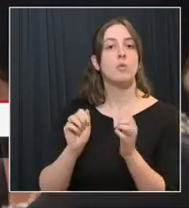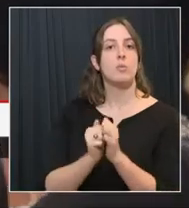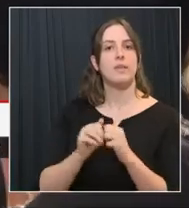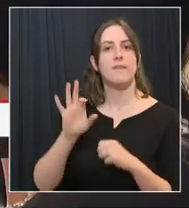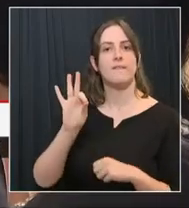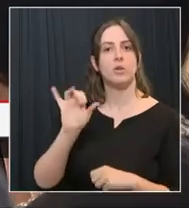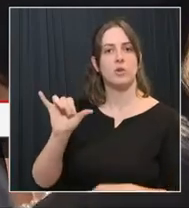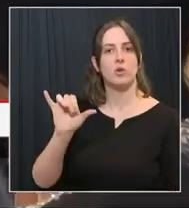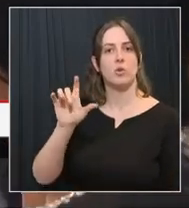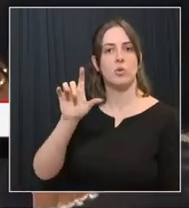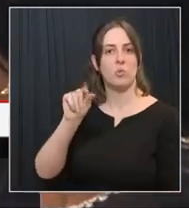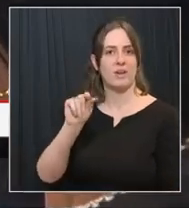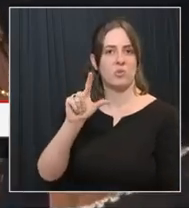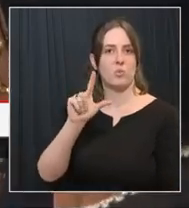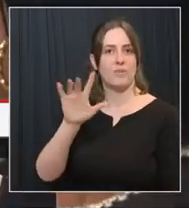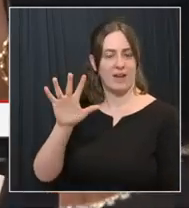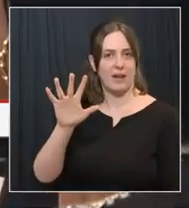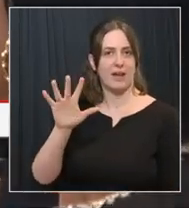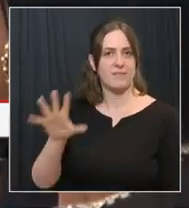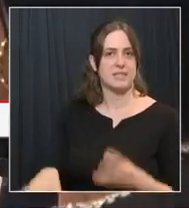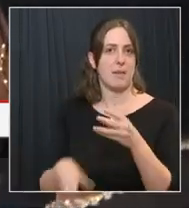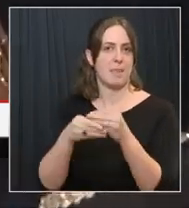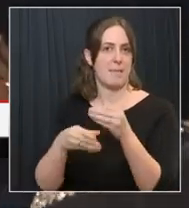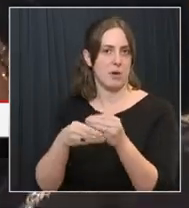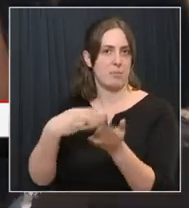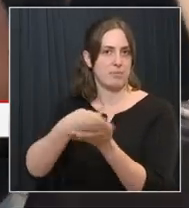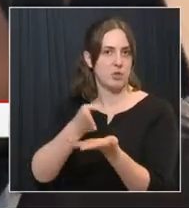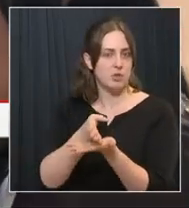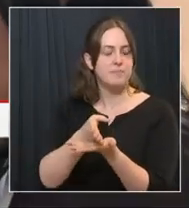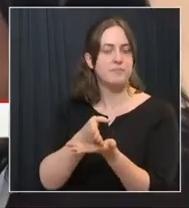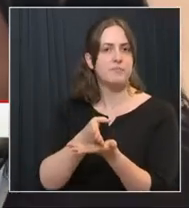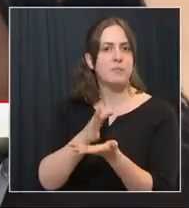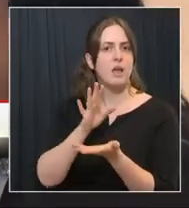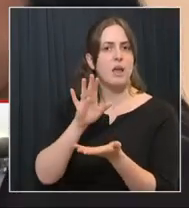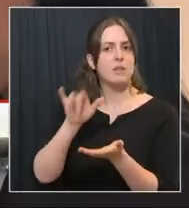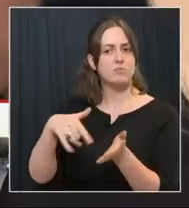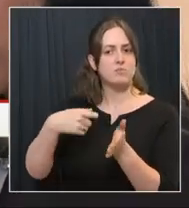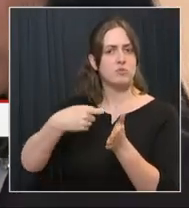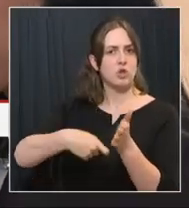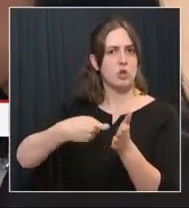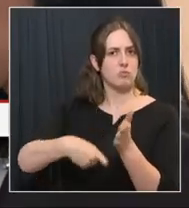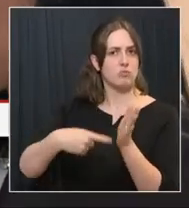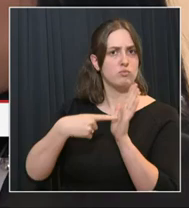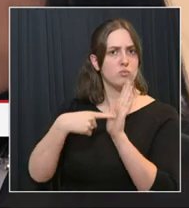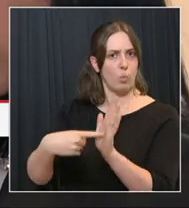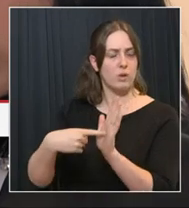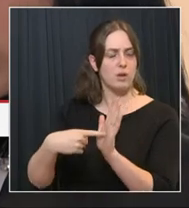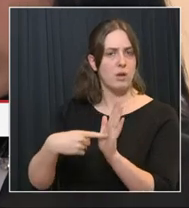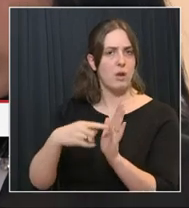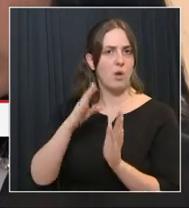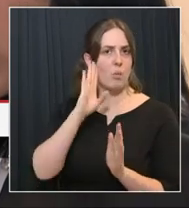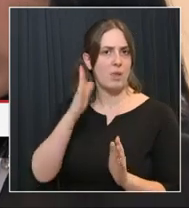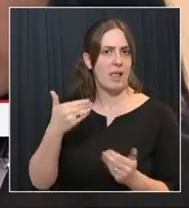2025 supplemental, the charts were showing that there will be a